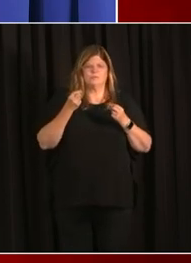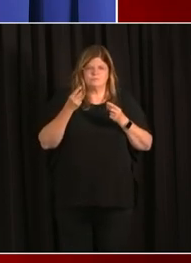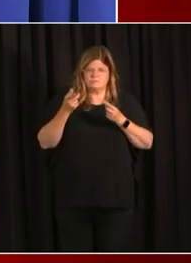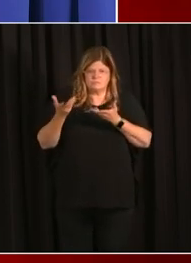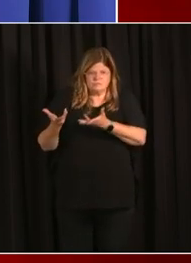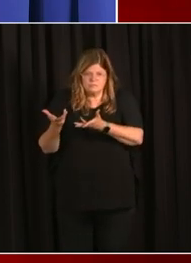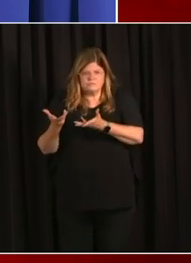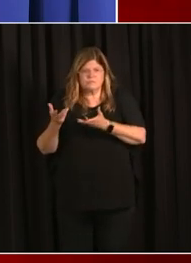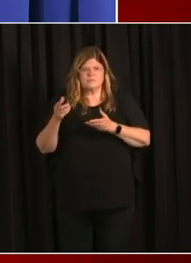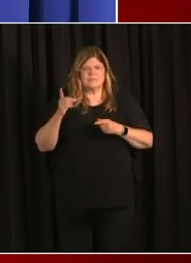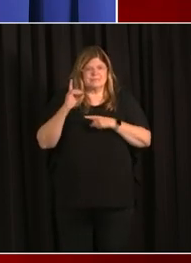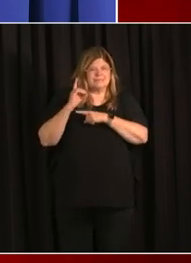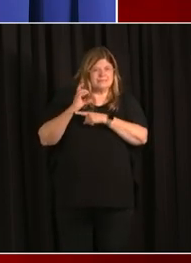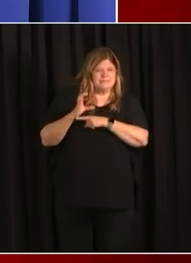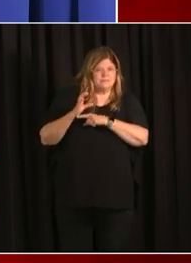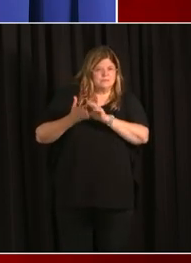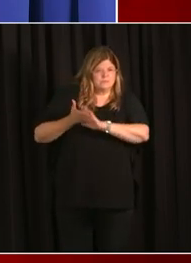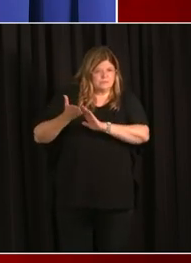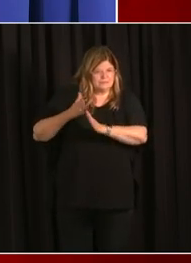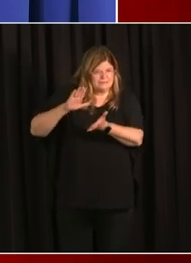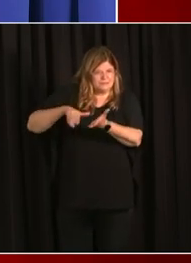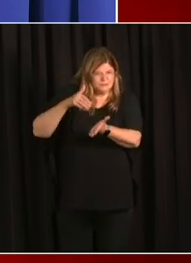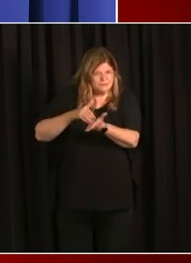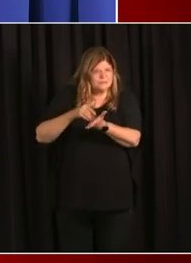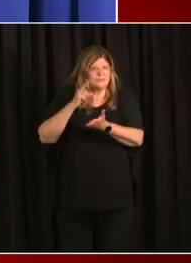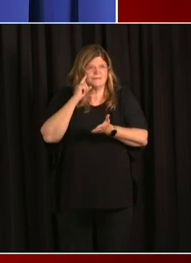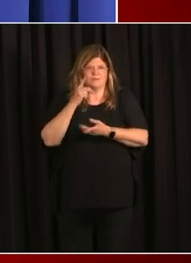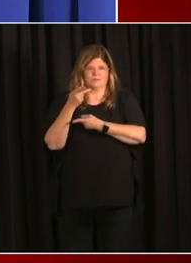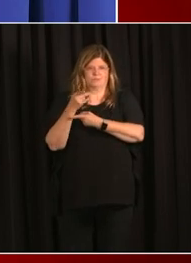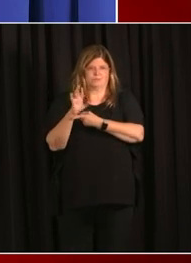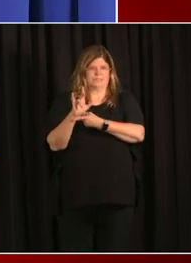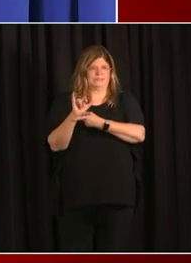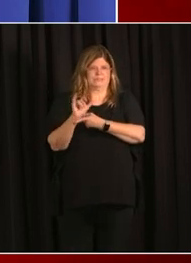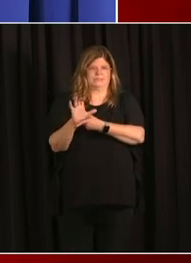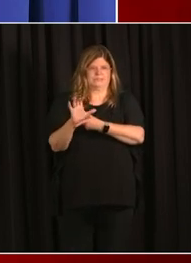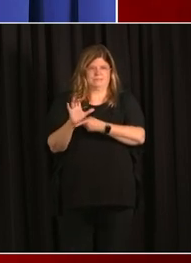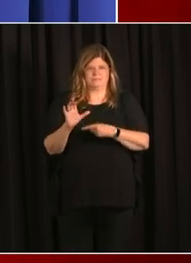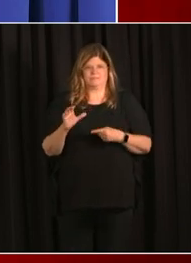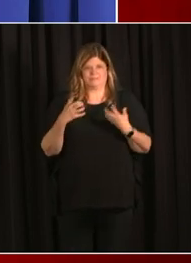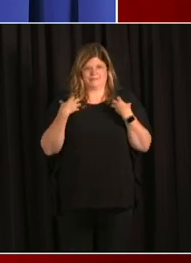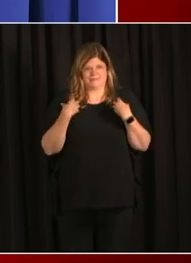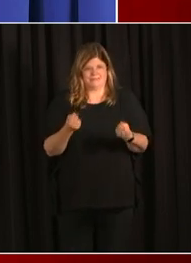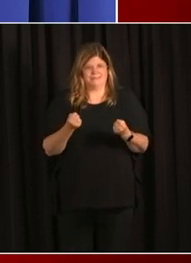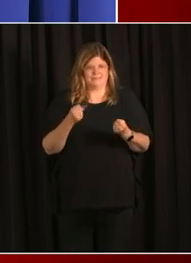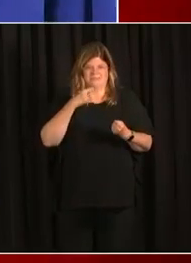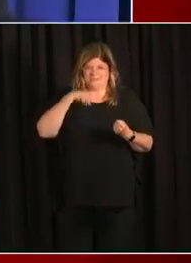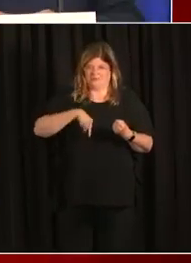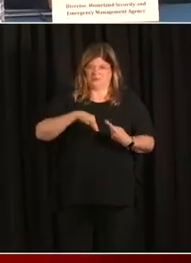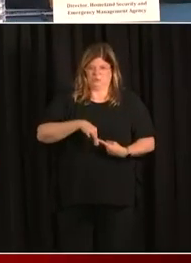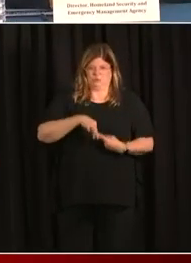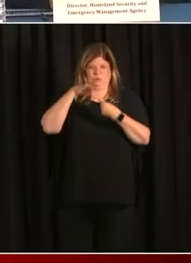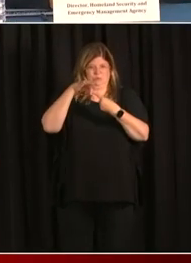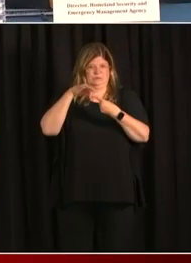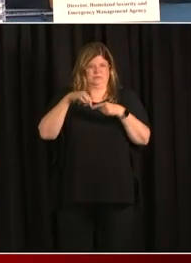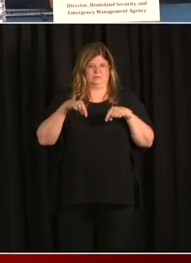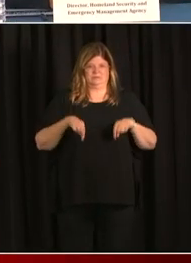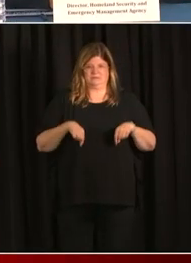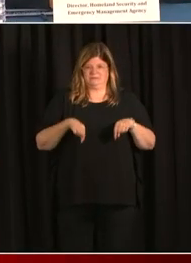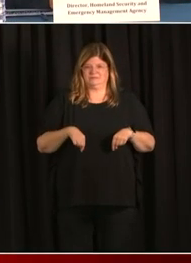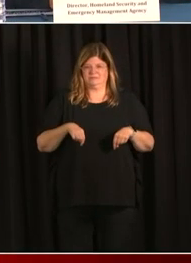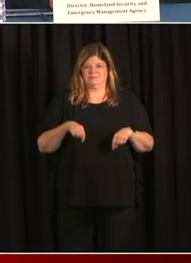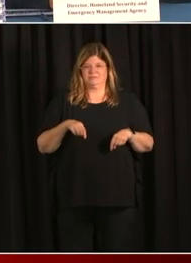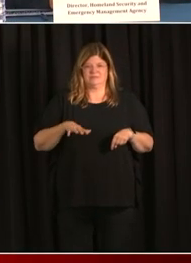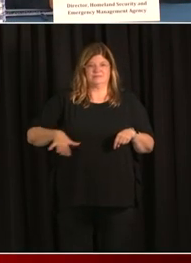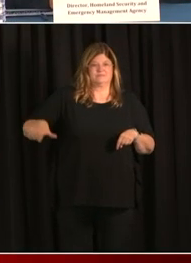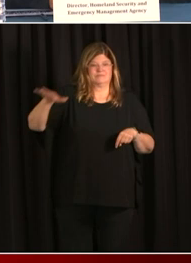operations center in the Department of Health. This is something unique that hasn't been done across the country, and I want to thank Dr. Nesbitt